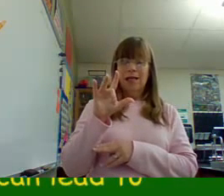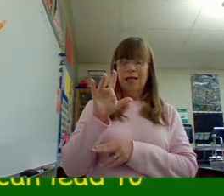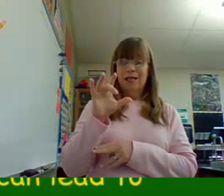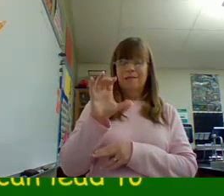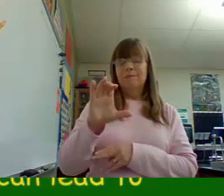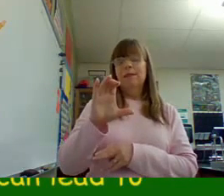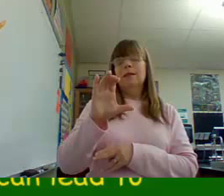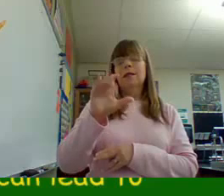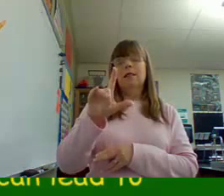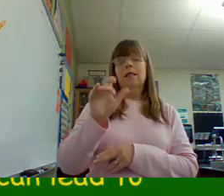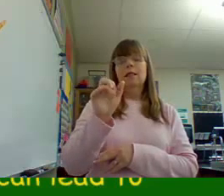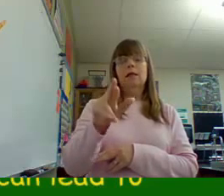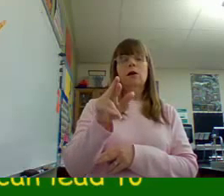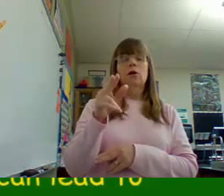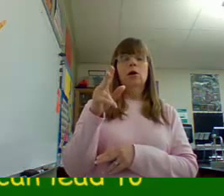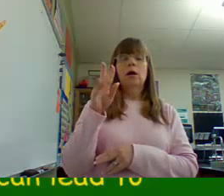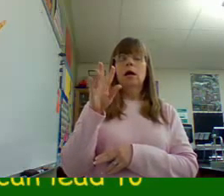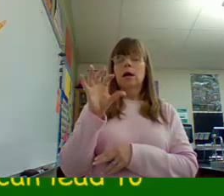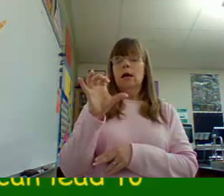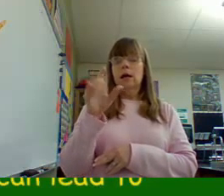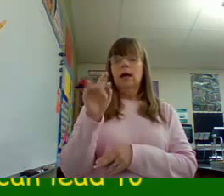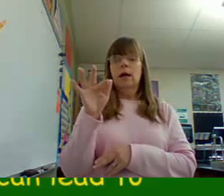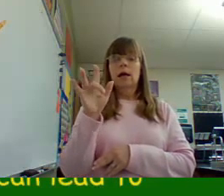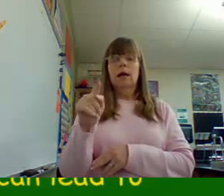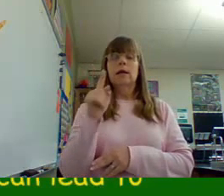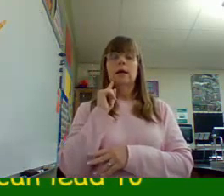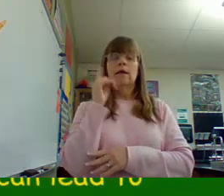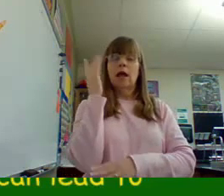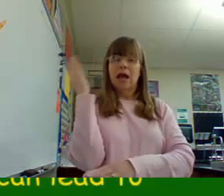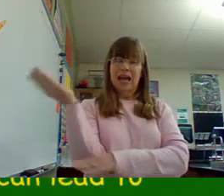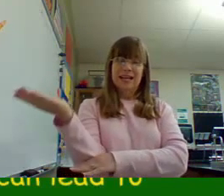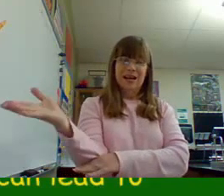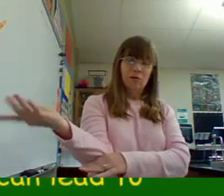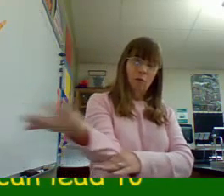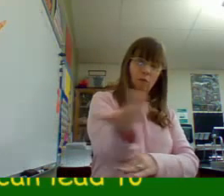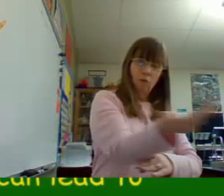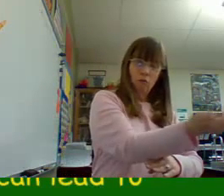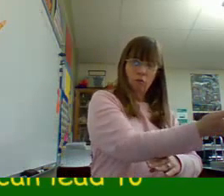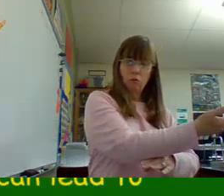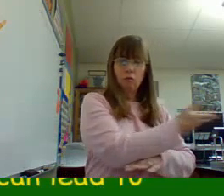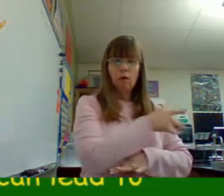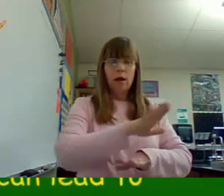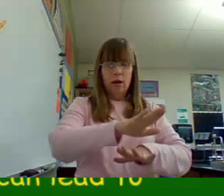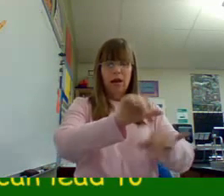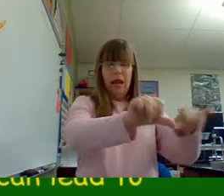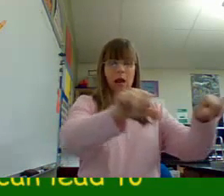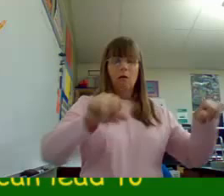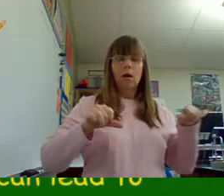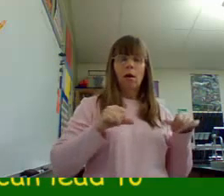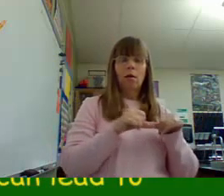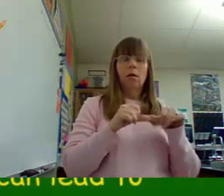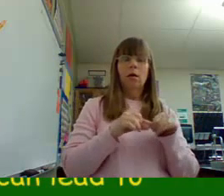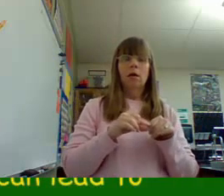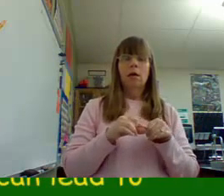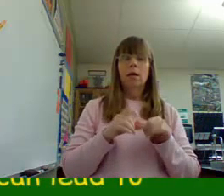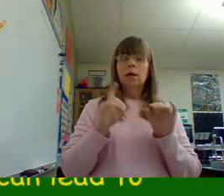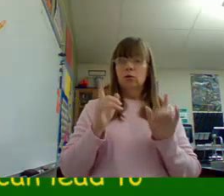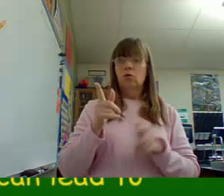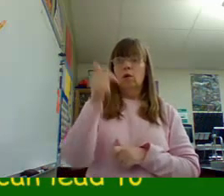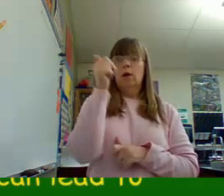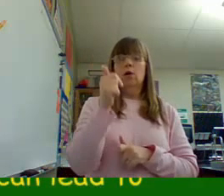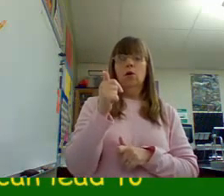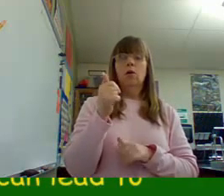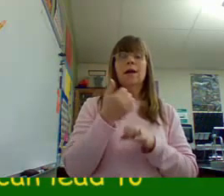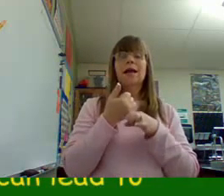a view from an airplane window, and they just cut down everything as they went. This is quicker